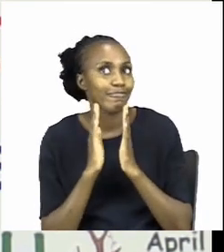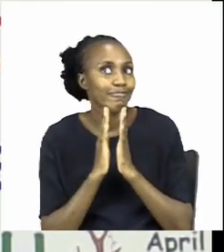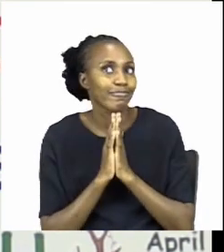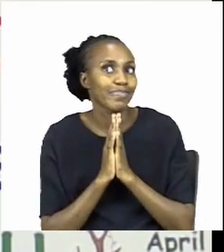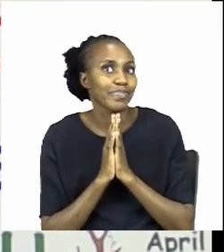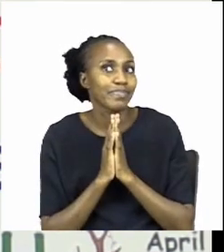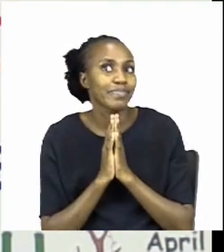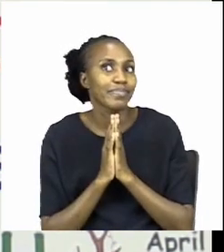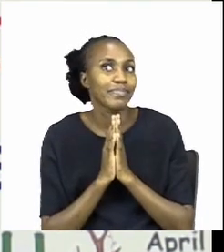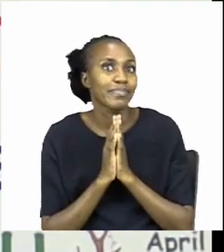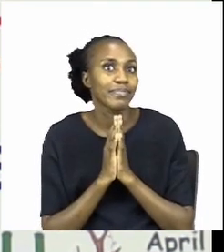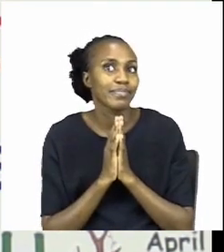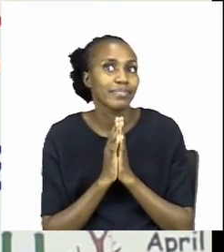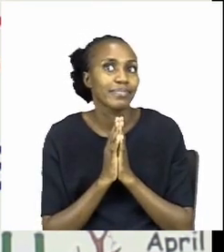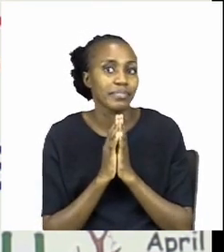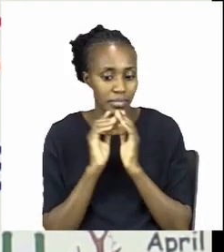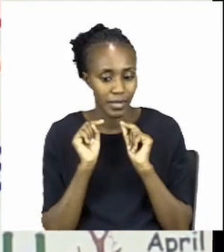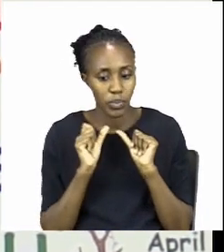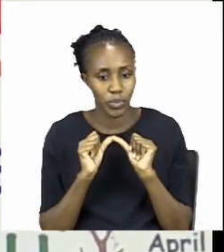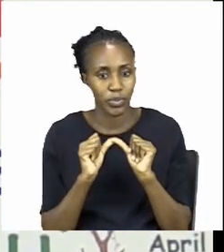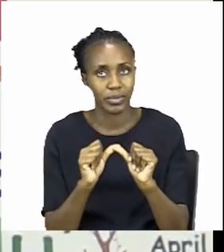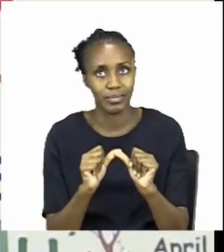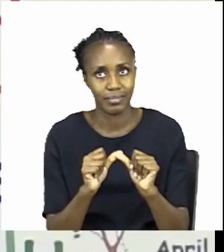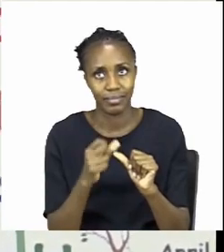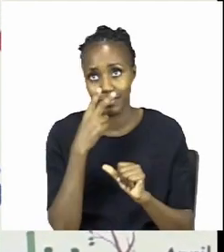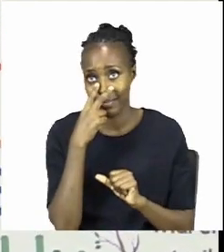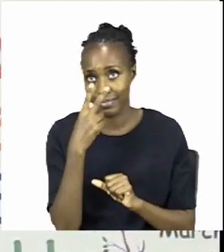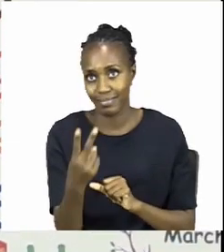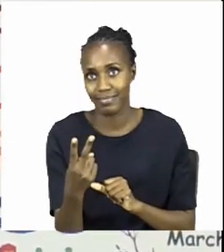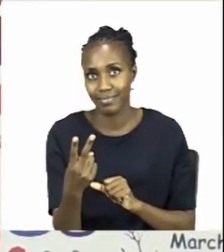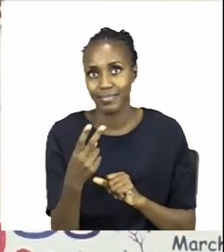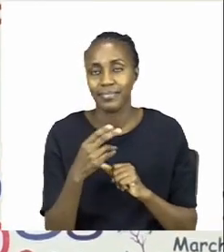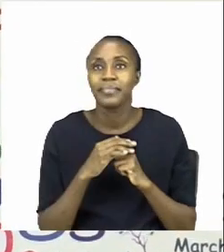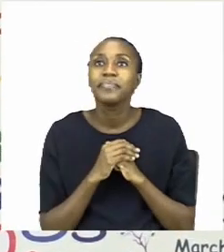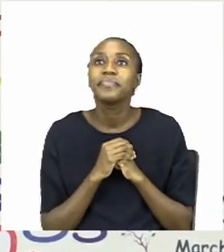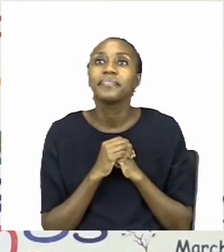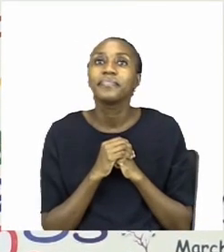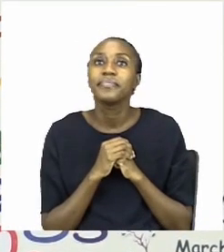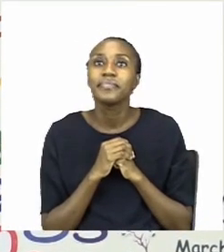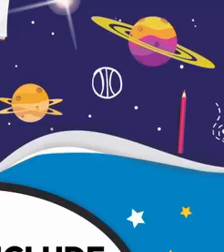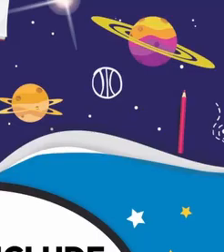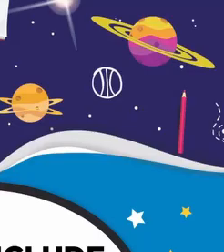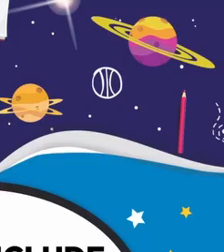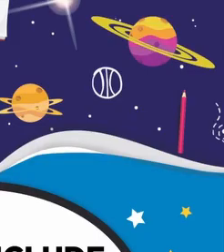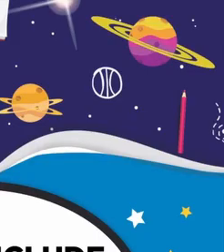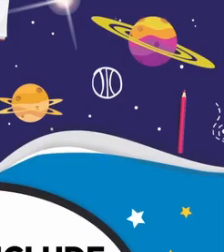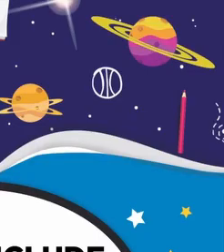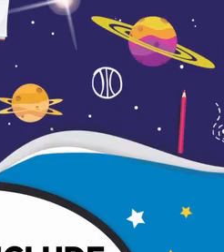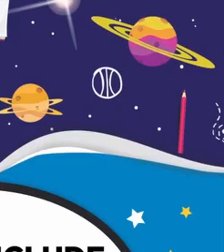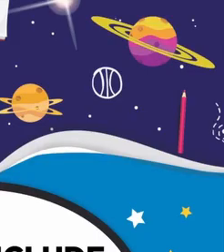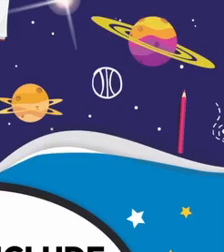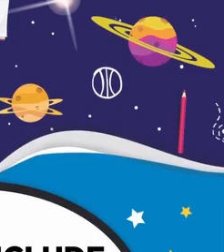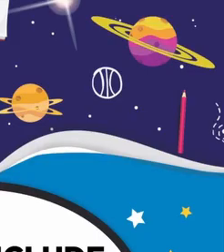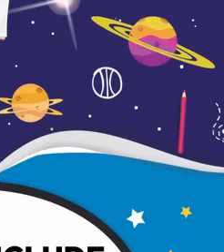1. So I'm going to leave you to finish, so we'll see you after this ad break. Do you have children in